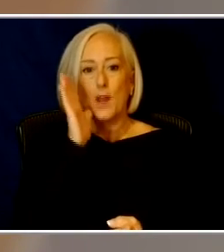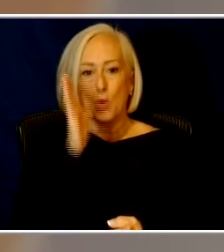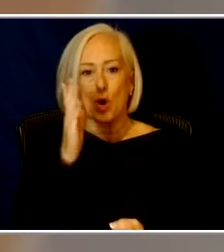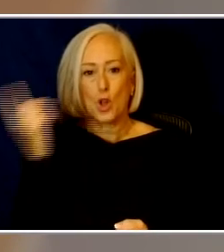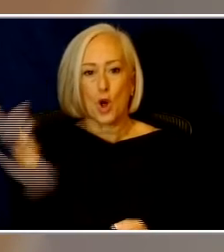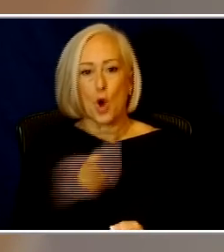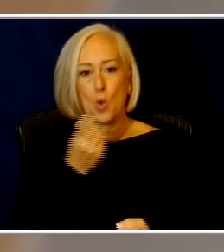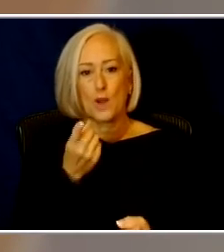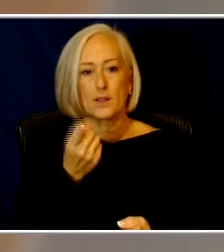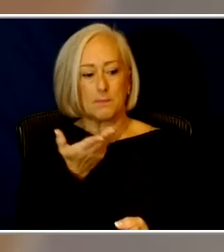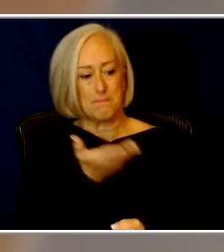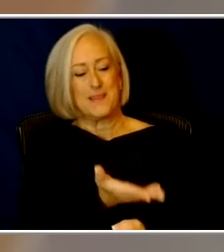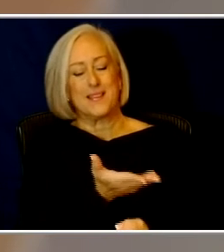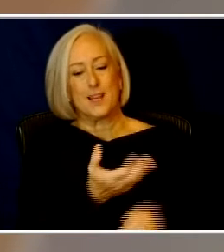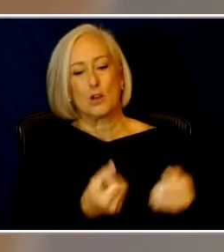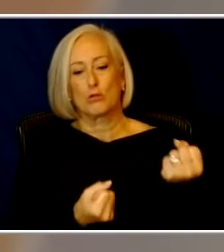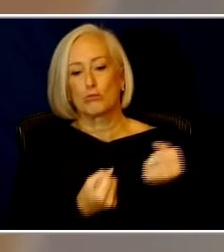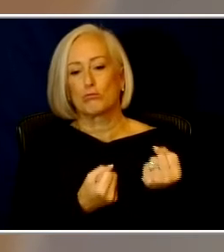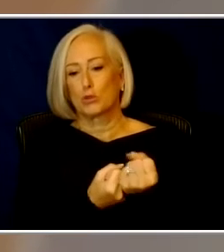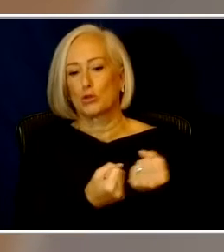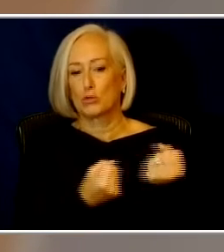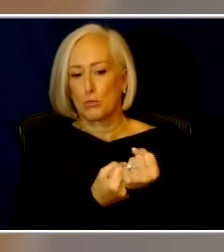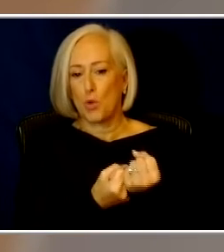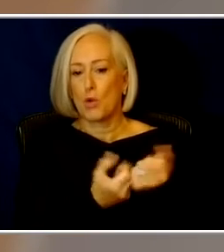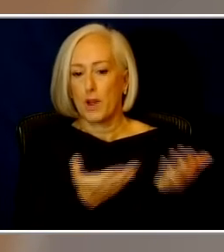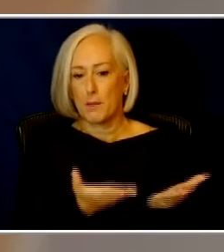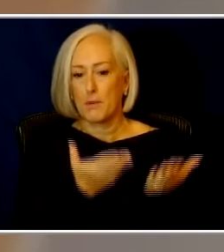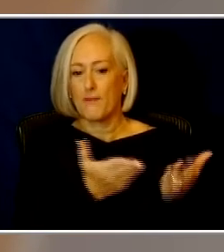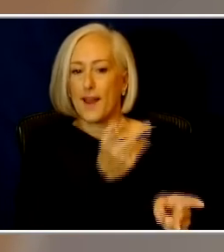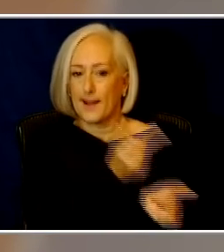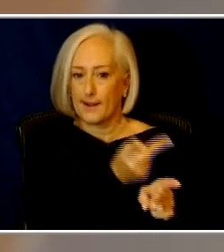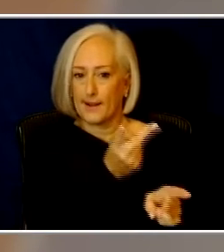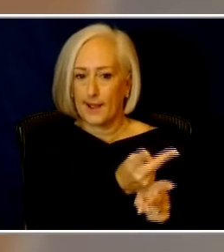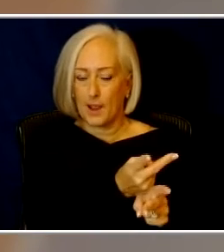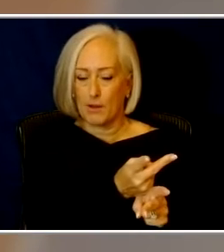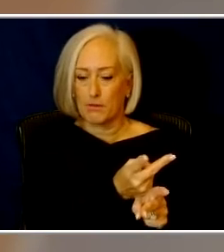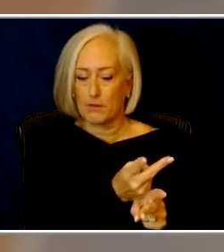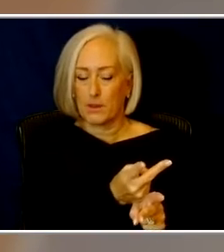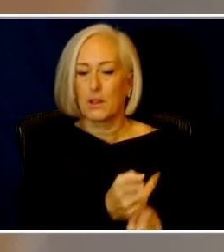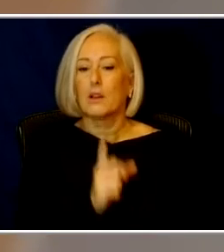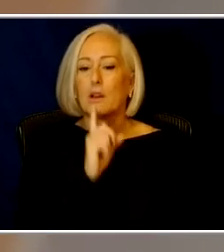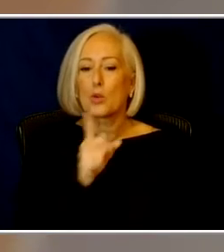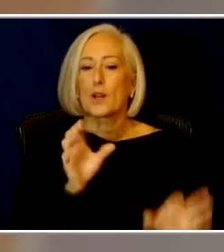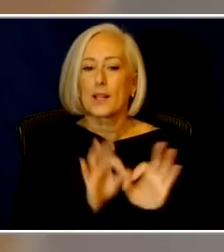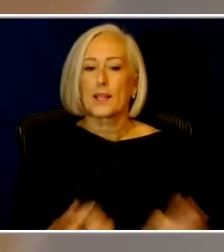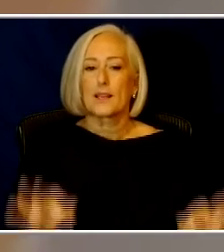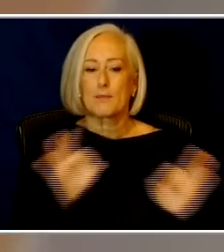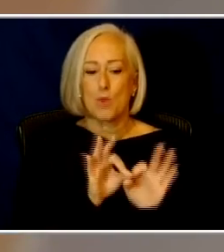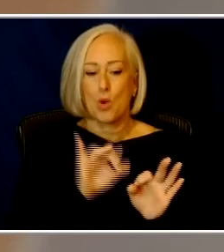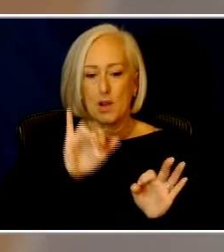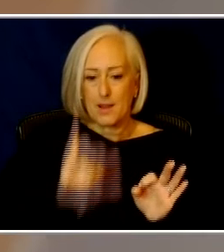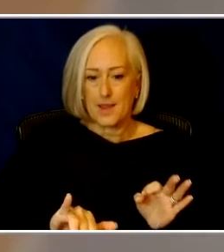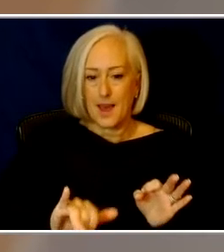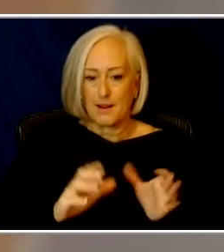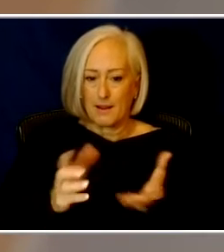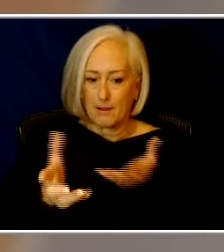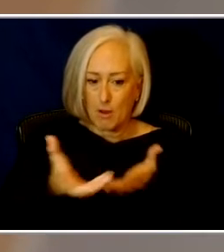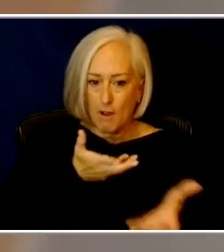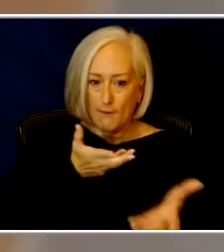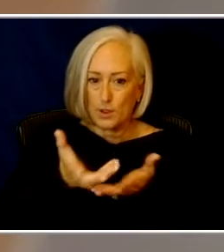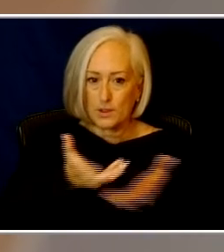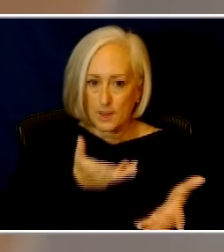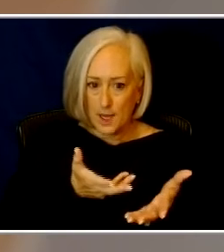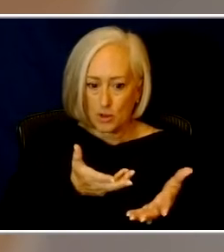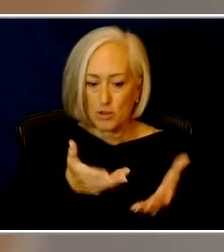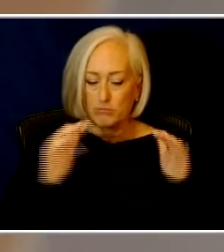And I think it's high time that we move this discussion to a level of